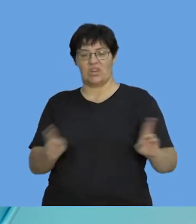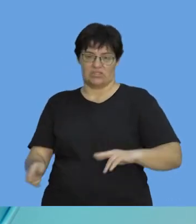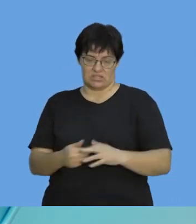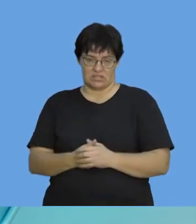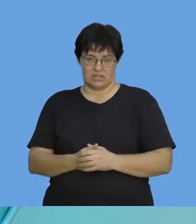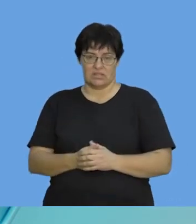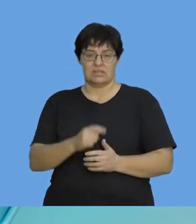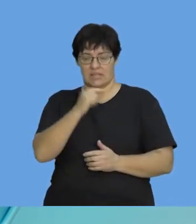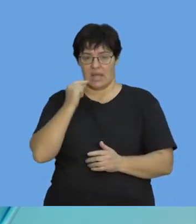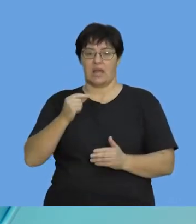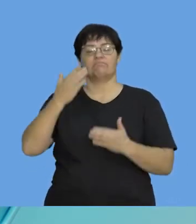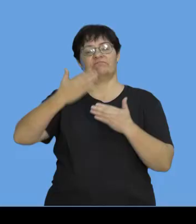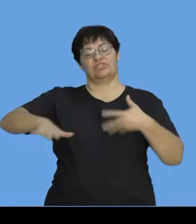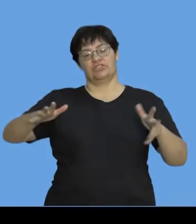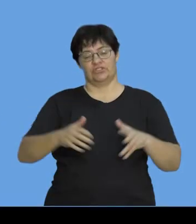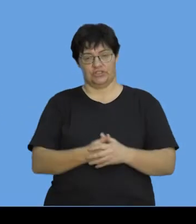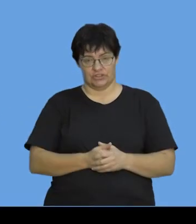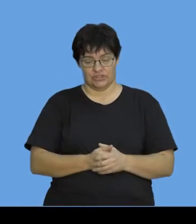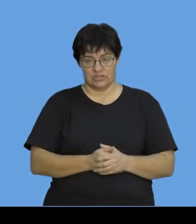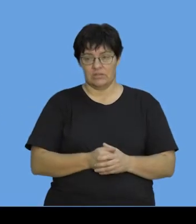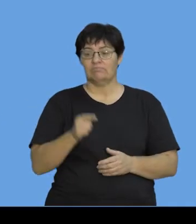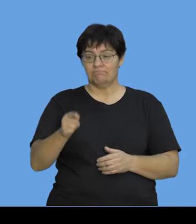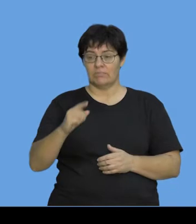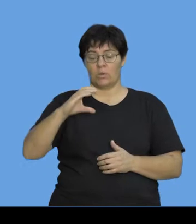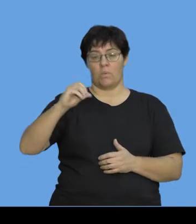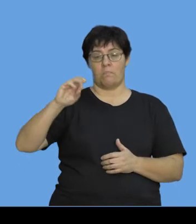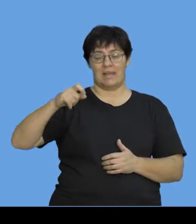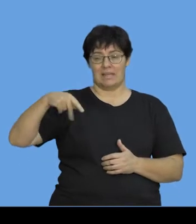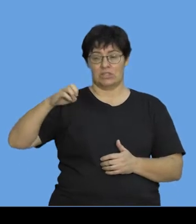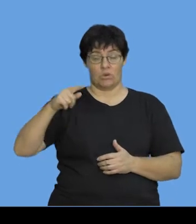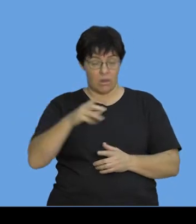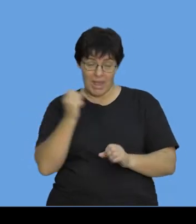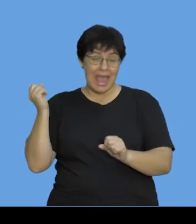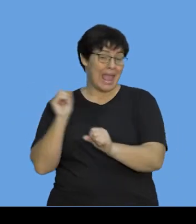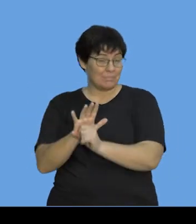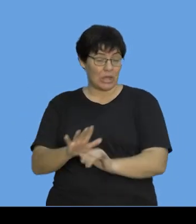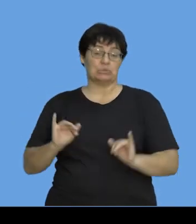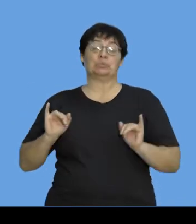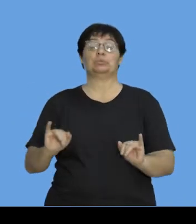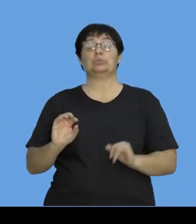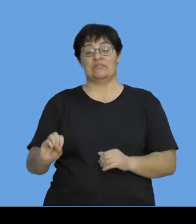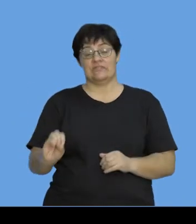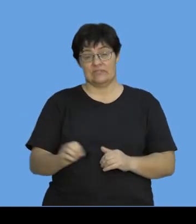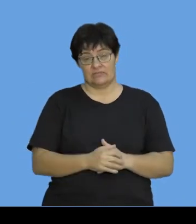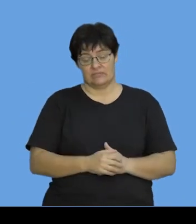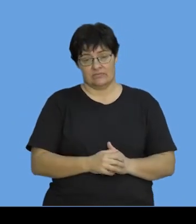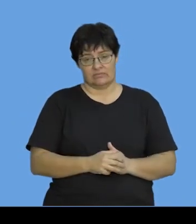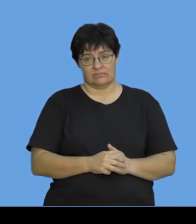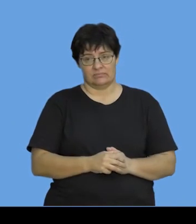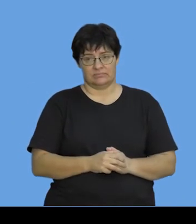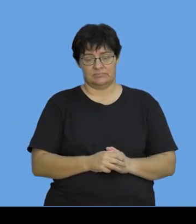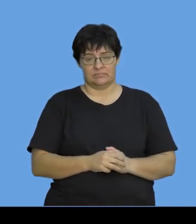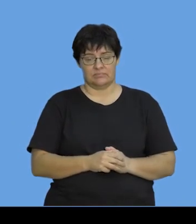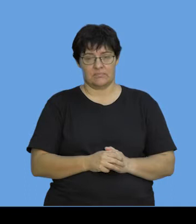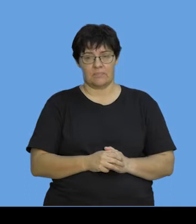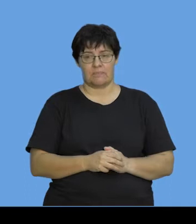using the term completion. Okay, it's a very important term that will have a lot of implications going forward. So that's as far